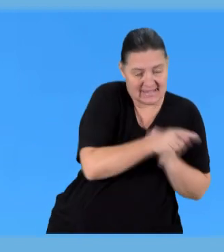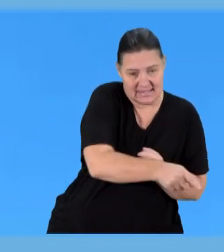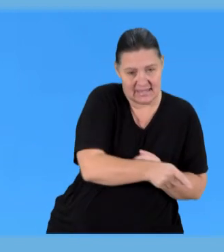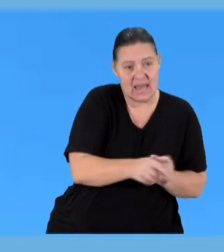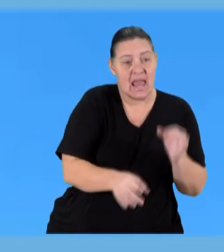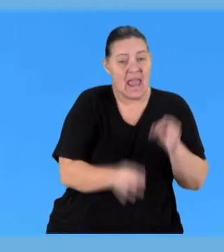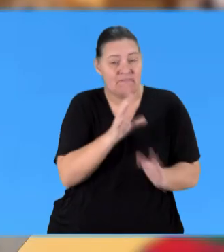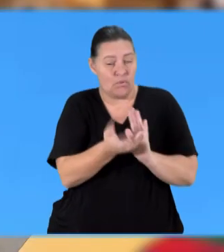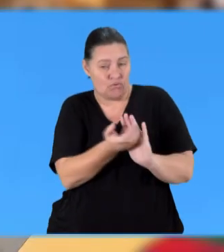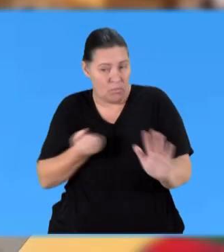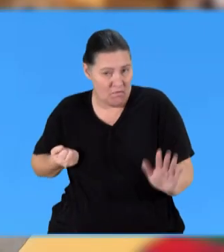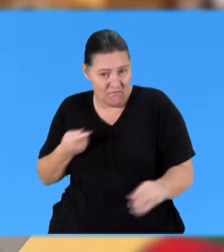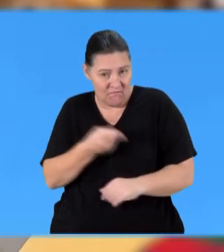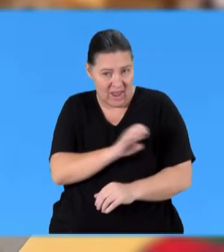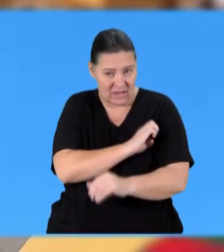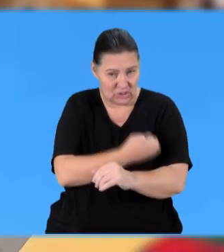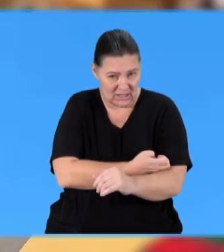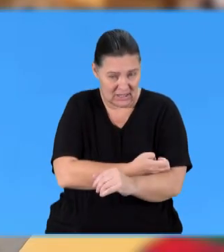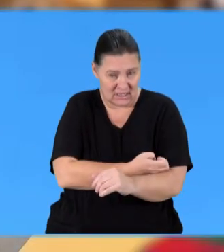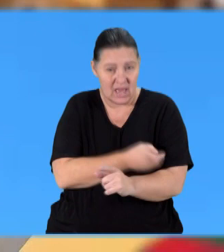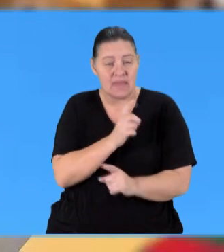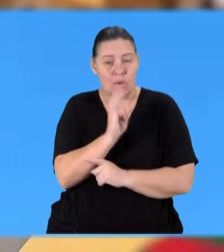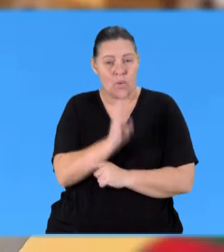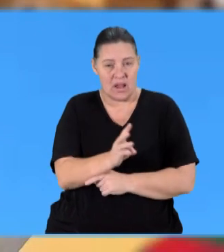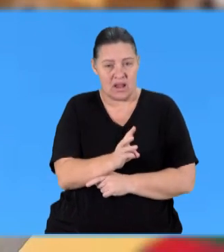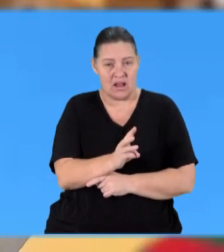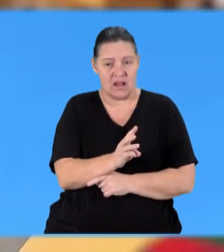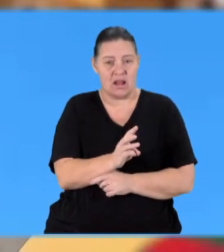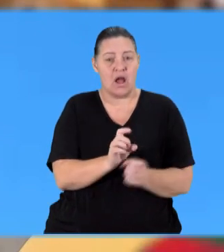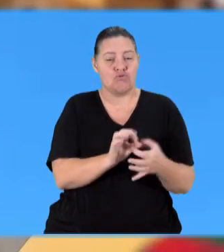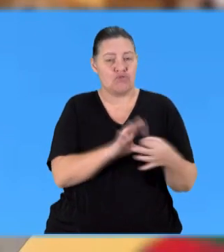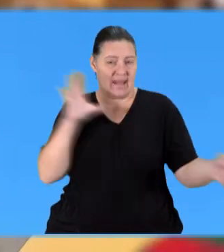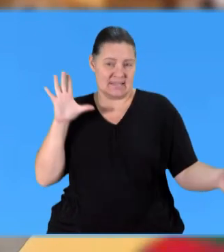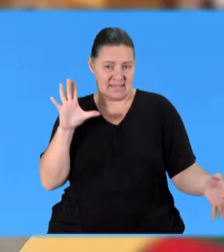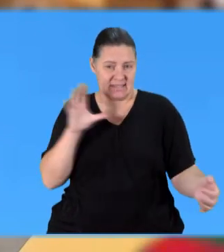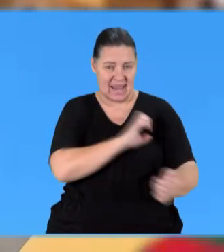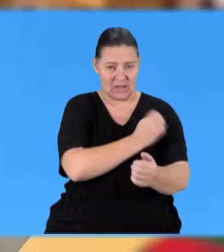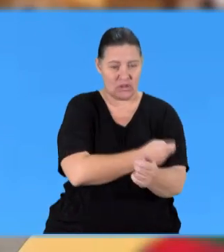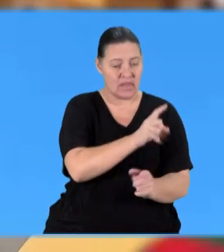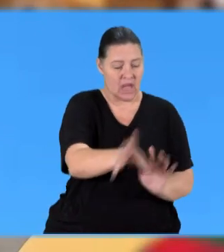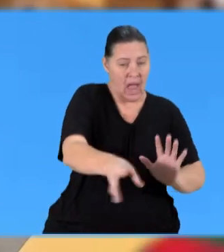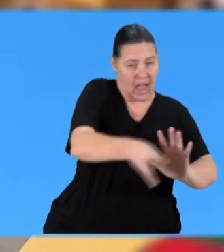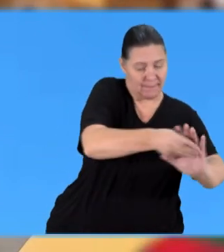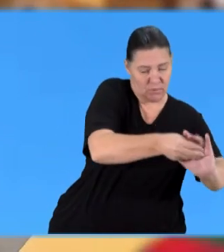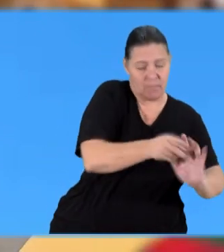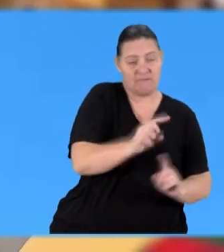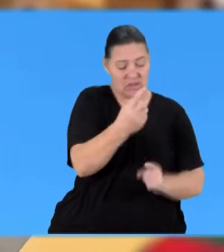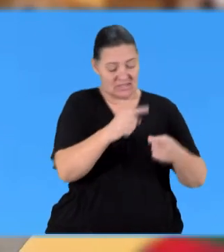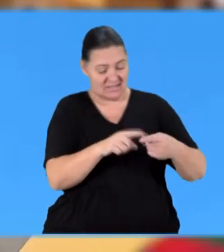we are removing the energy, we are going to be now releasing the energy. Now, the second part